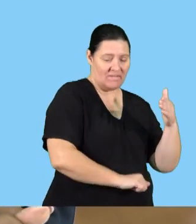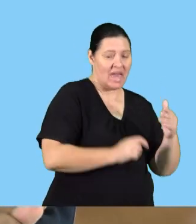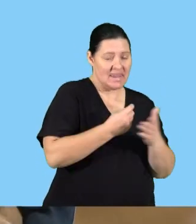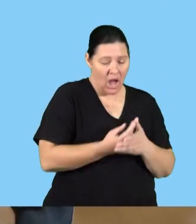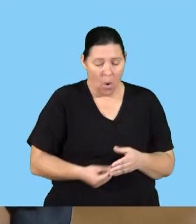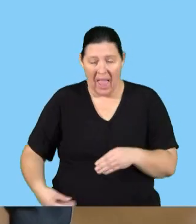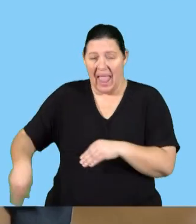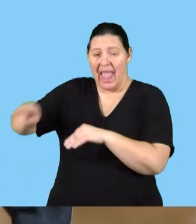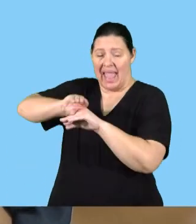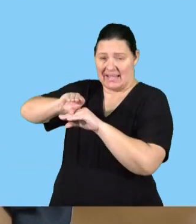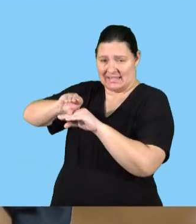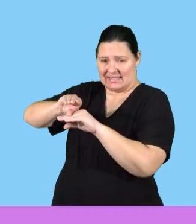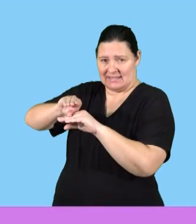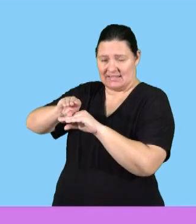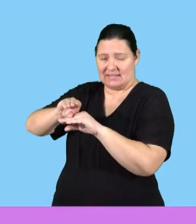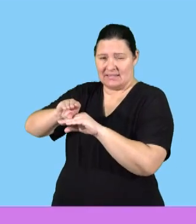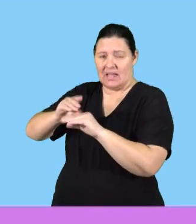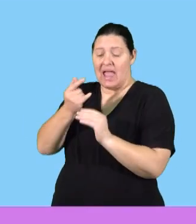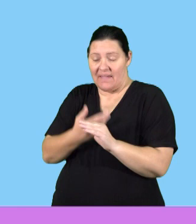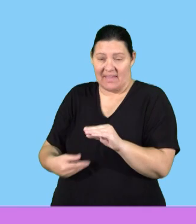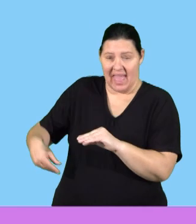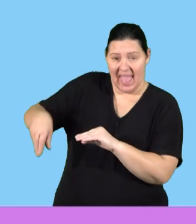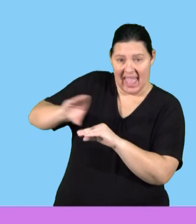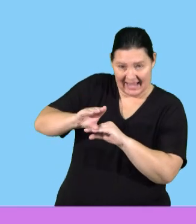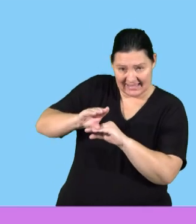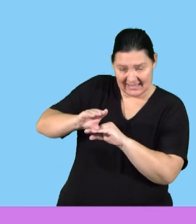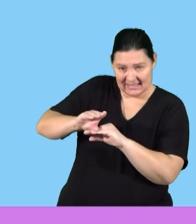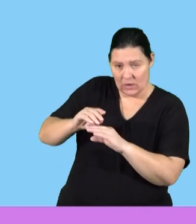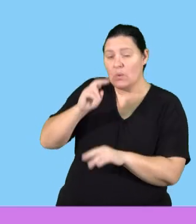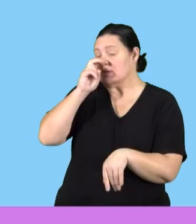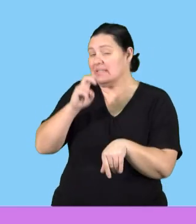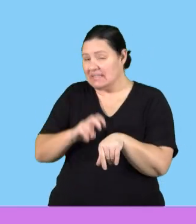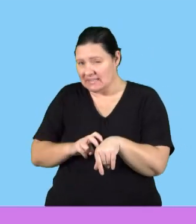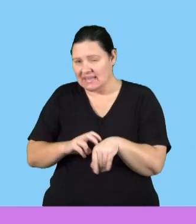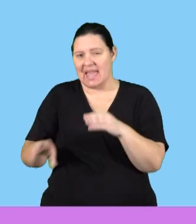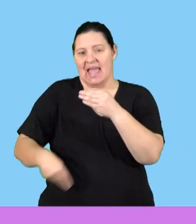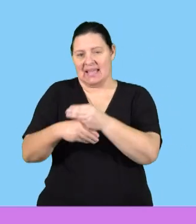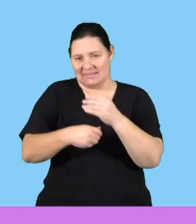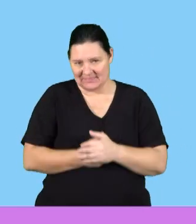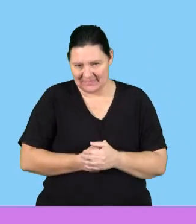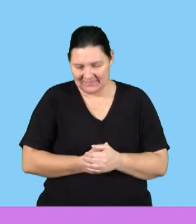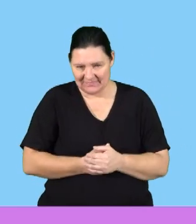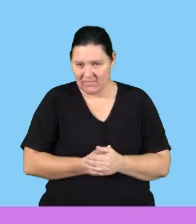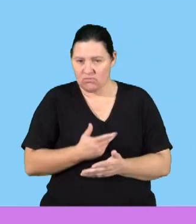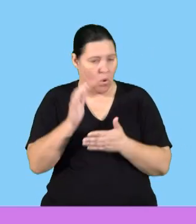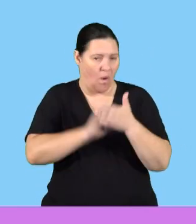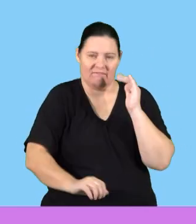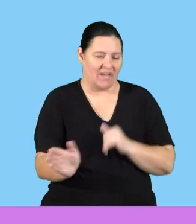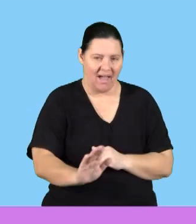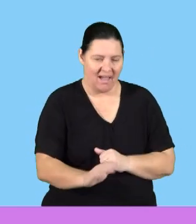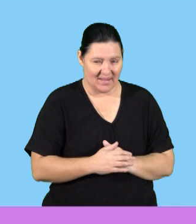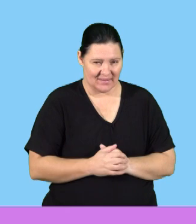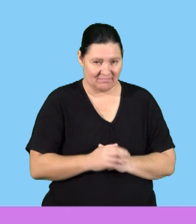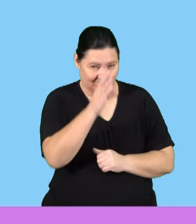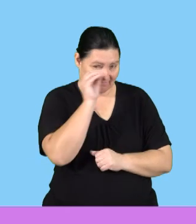subtract. Now there's an increase. When there's an increase, then we need to add. We don't